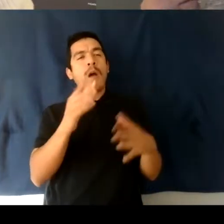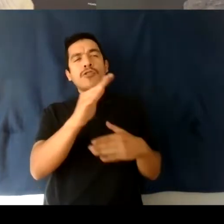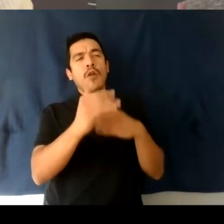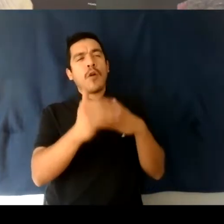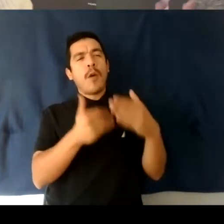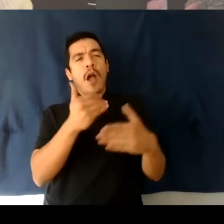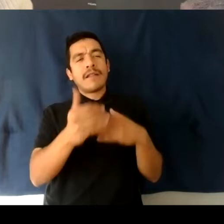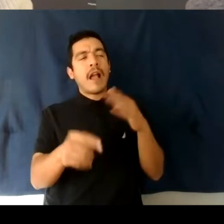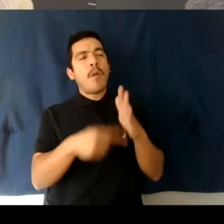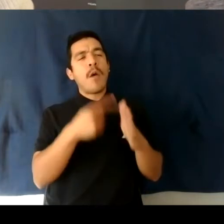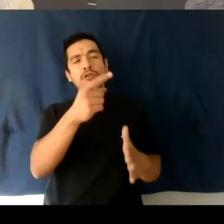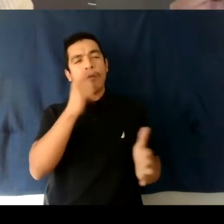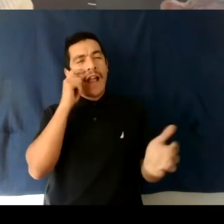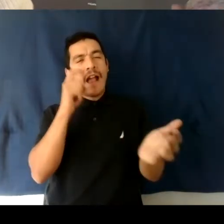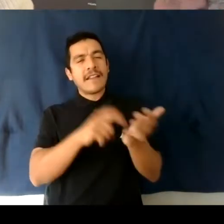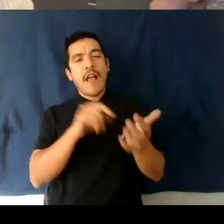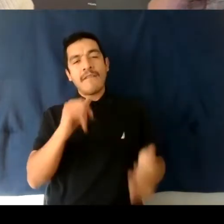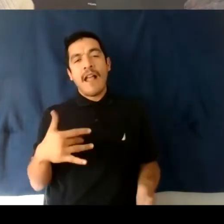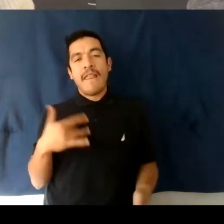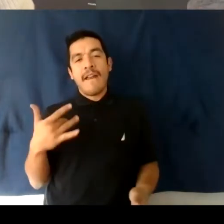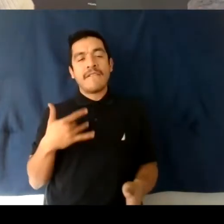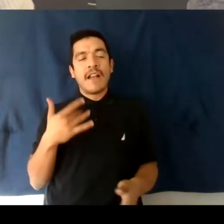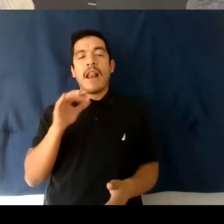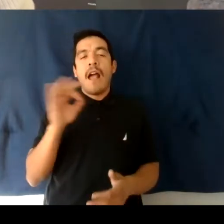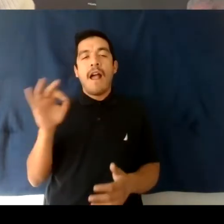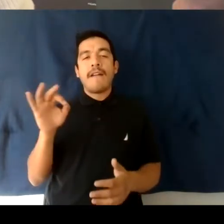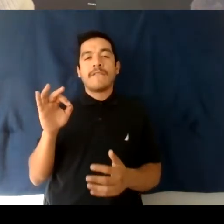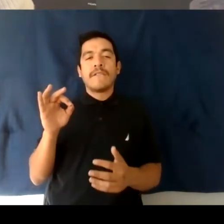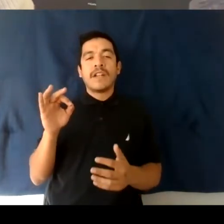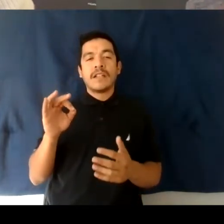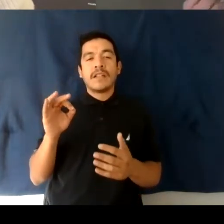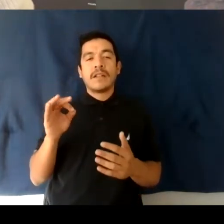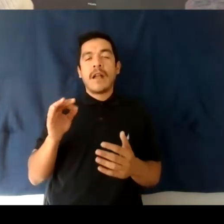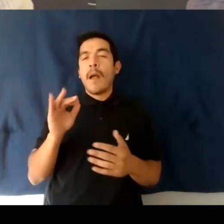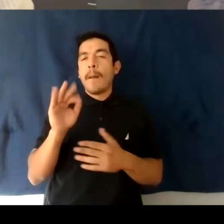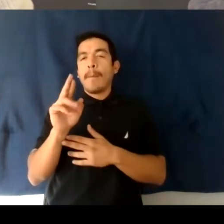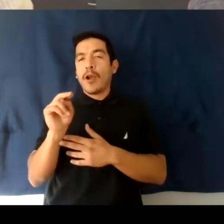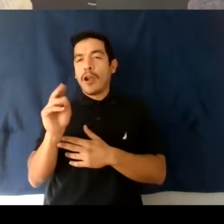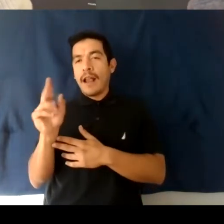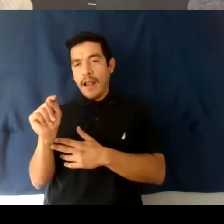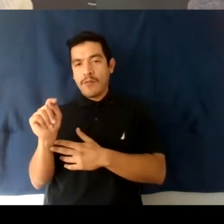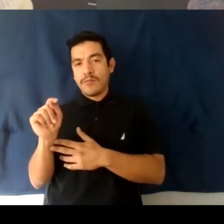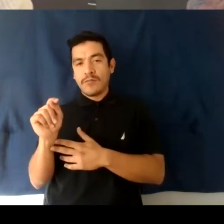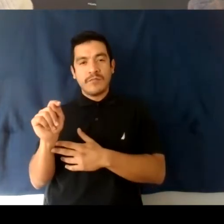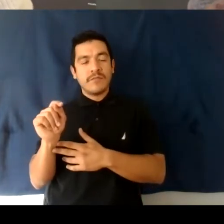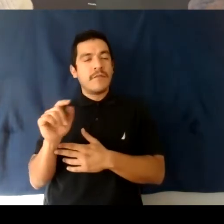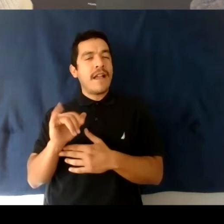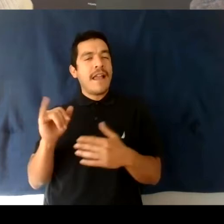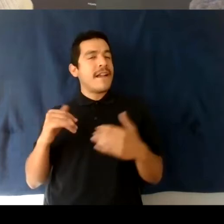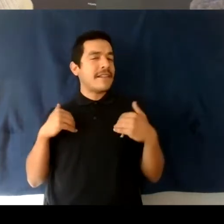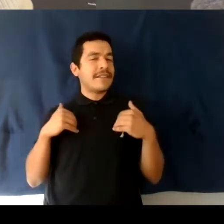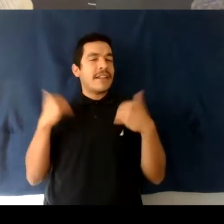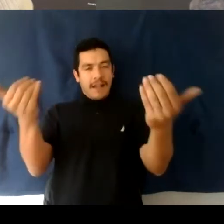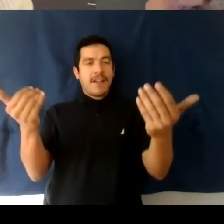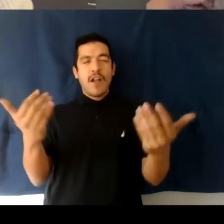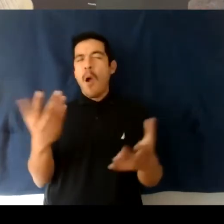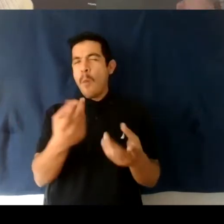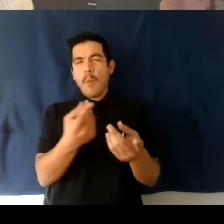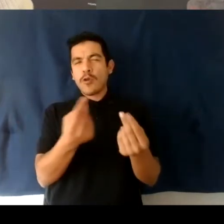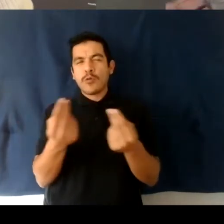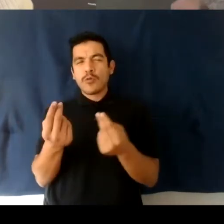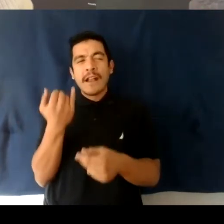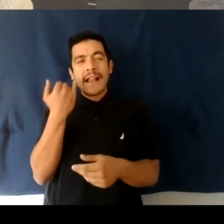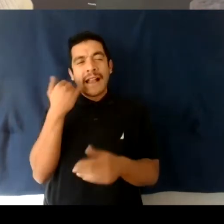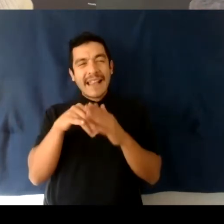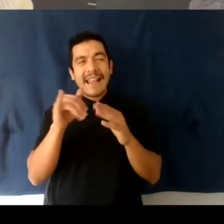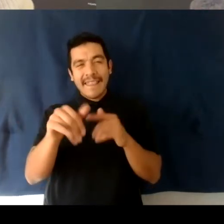once you've identified the feeling of burnout? Like we talked about like self-care and things like that, but what do you do like